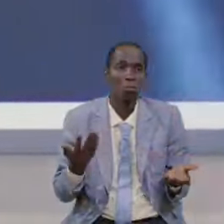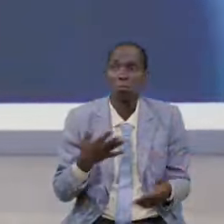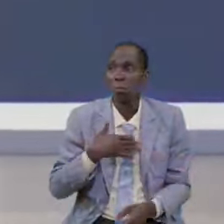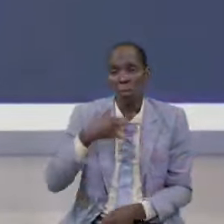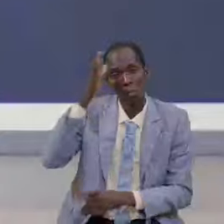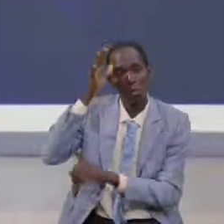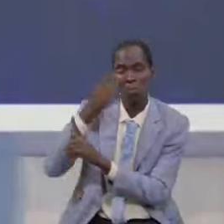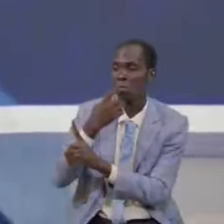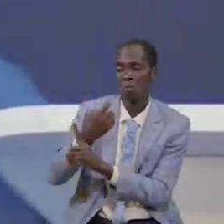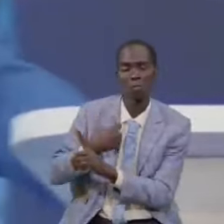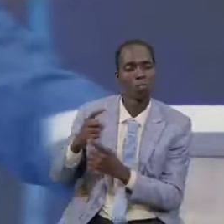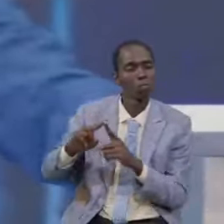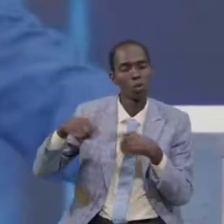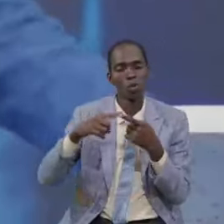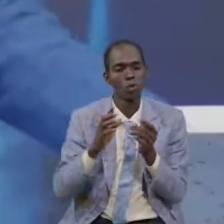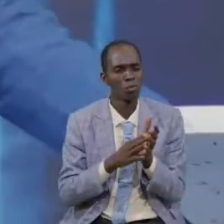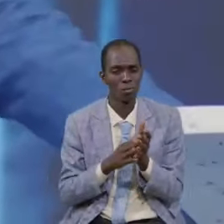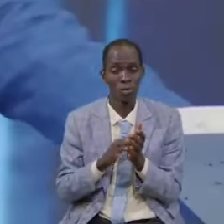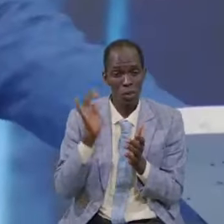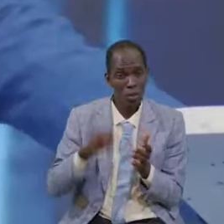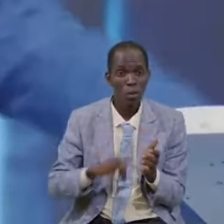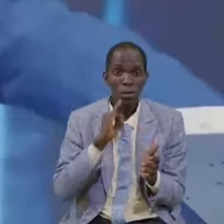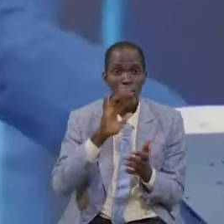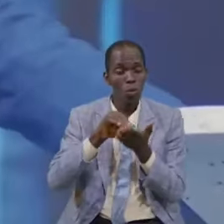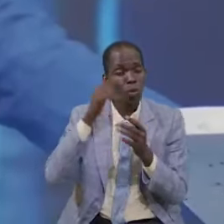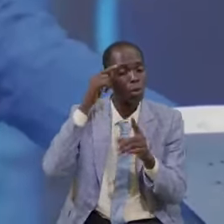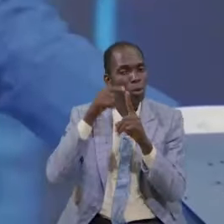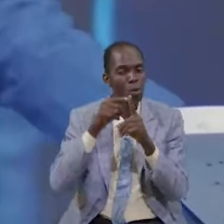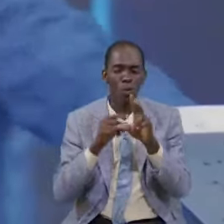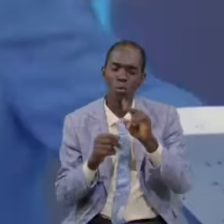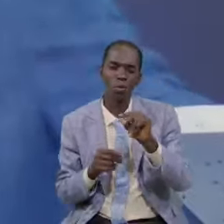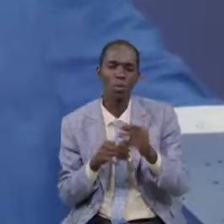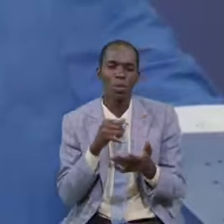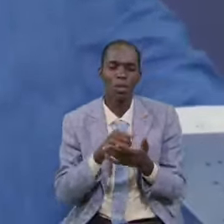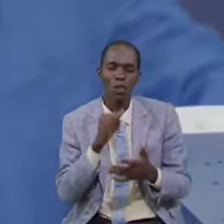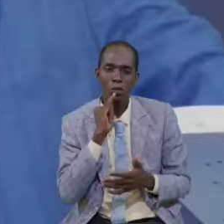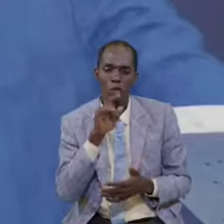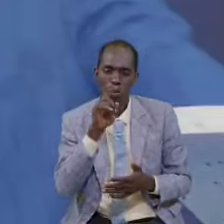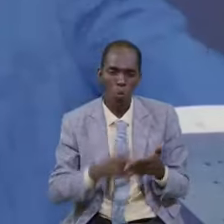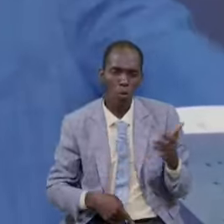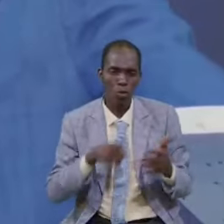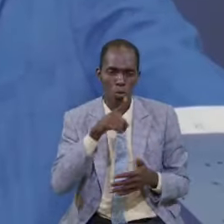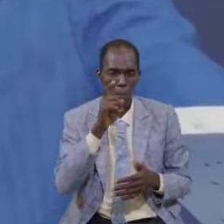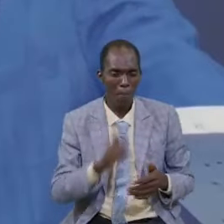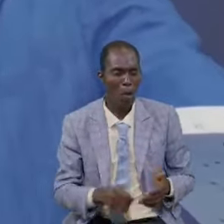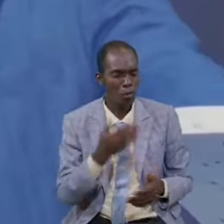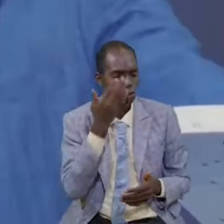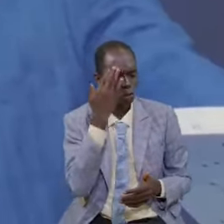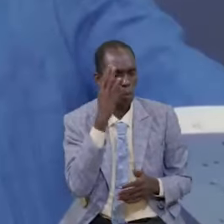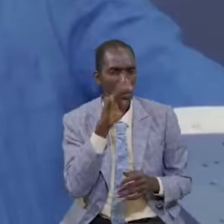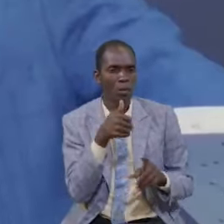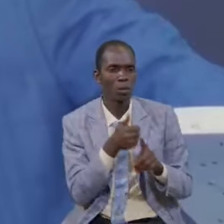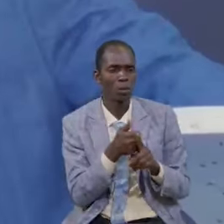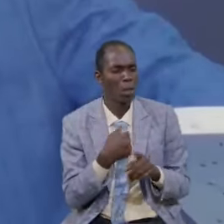goal. That's not a goal. It's something that you realize by yourself. I see other people, they quit school and are doing